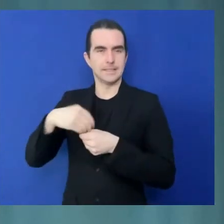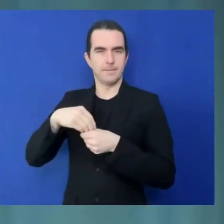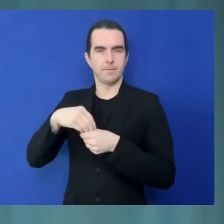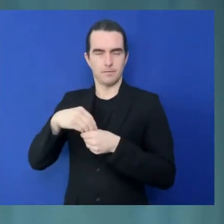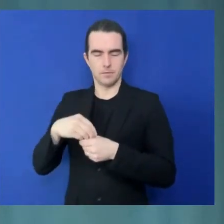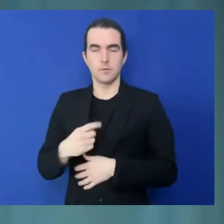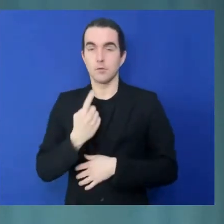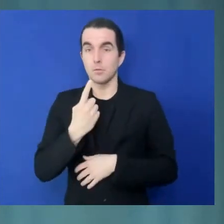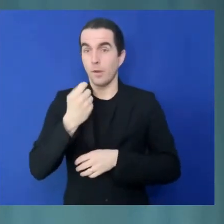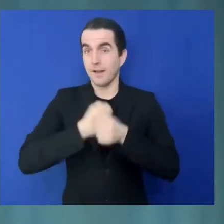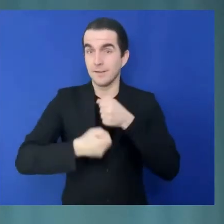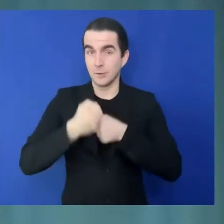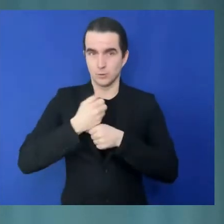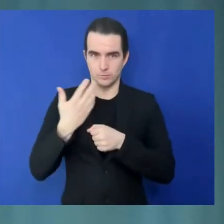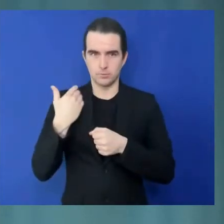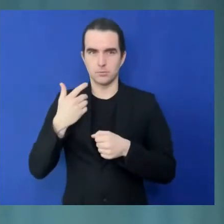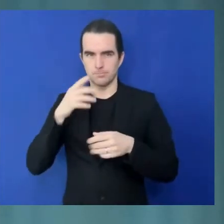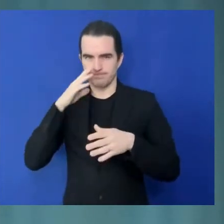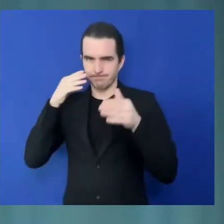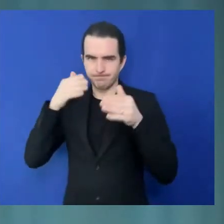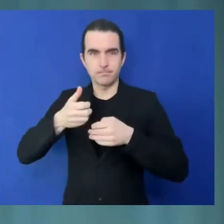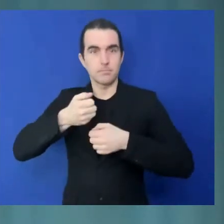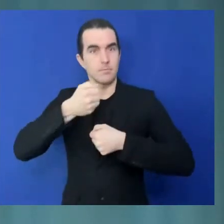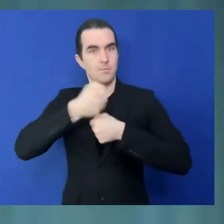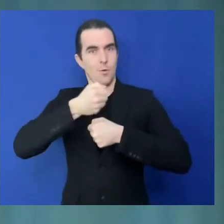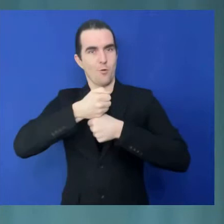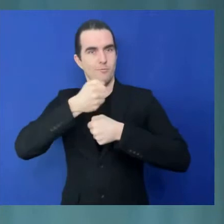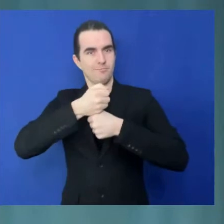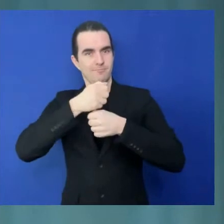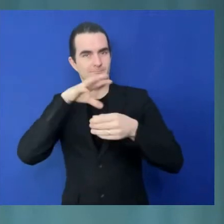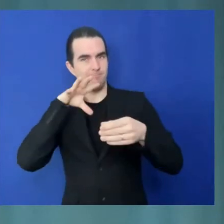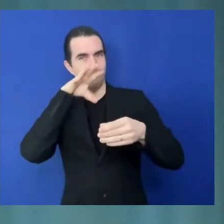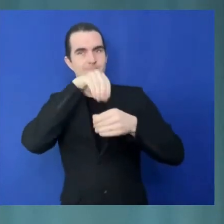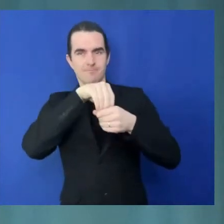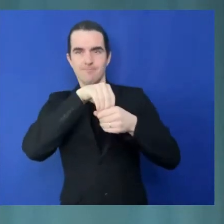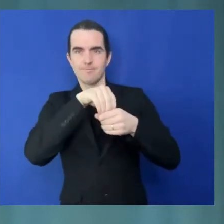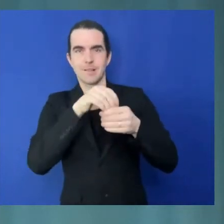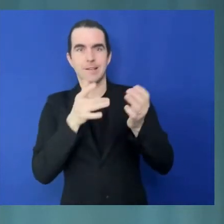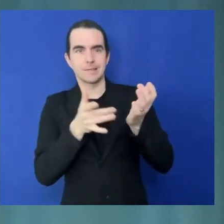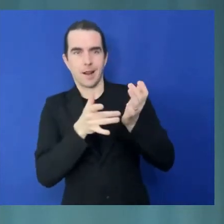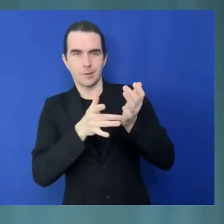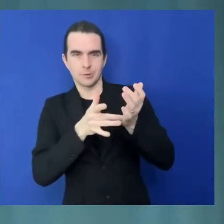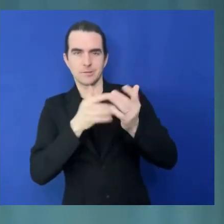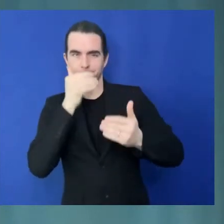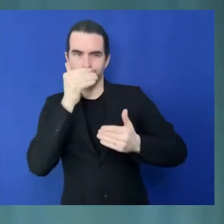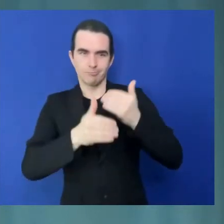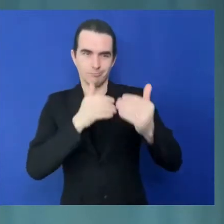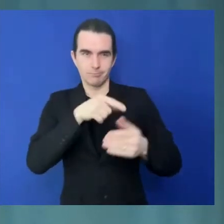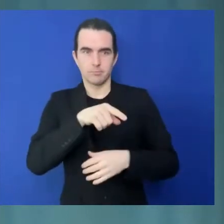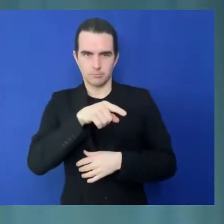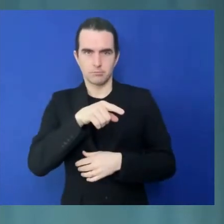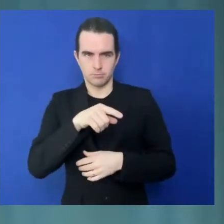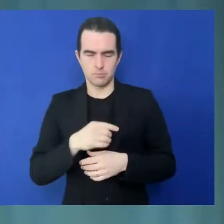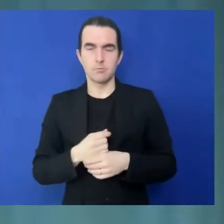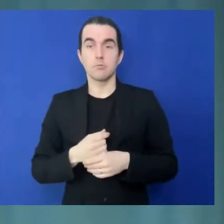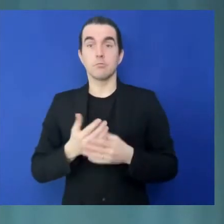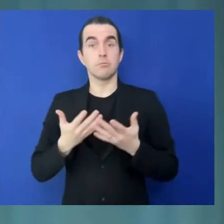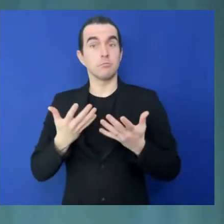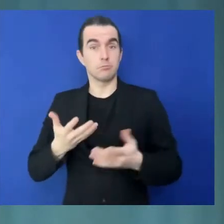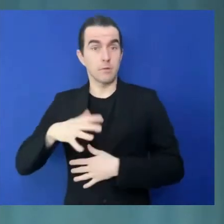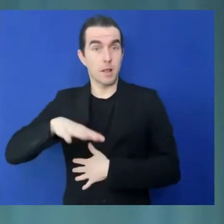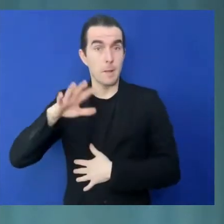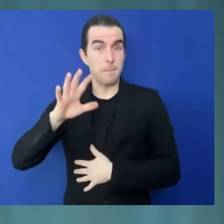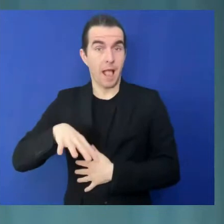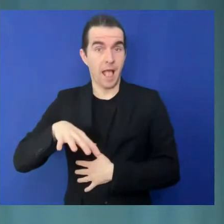America will focus on accessibility and ICT. But now back to Vienna. Once again,